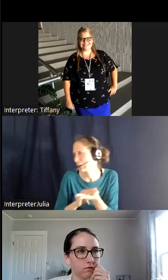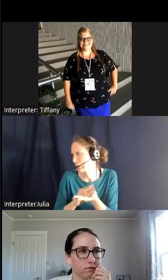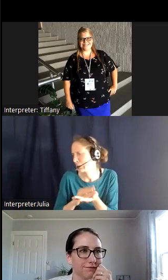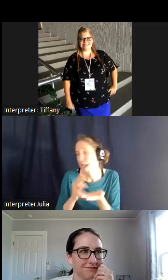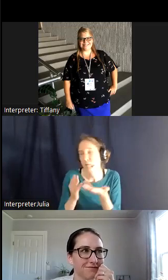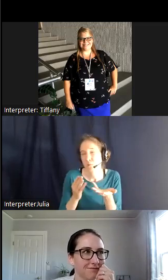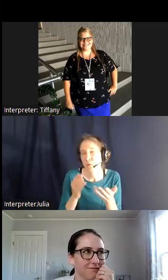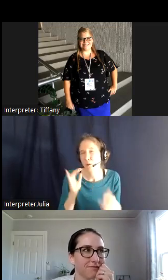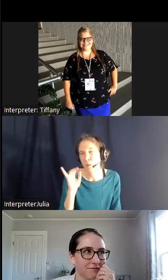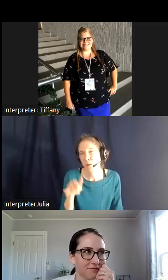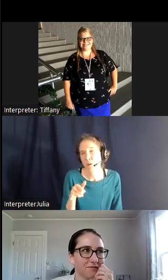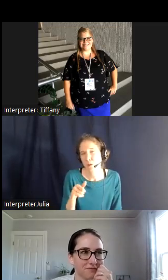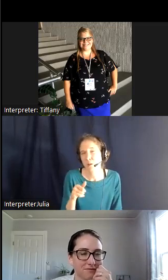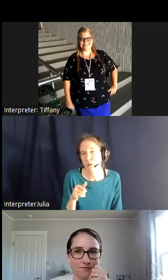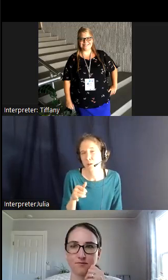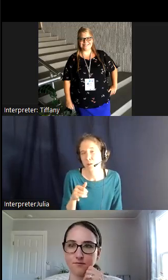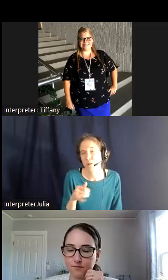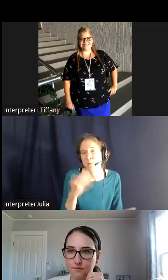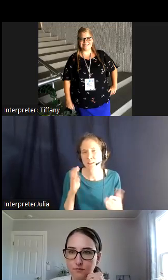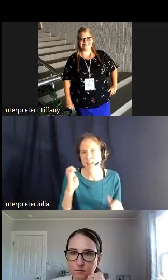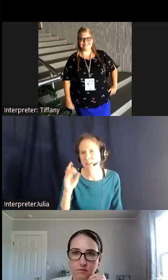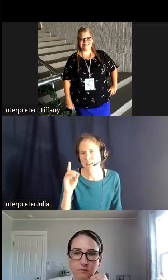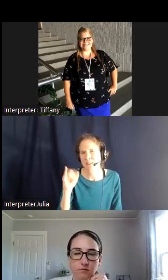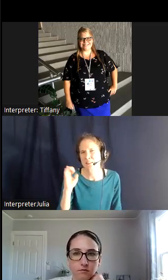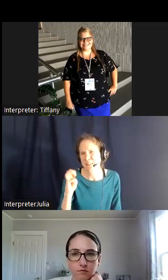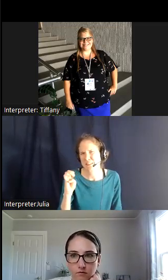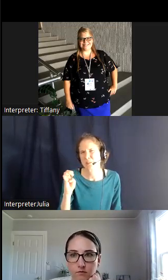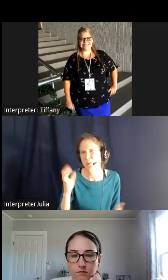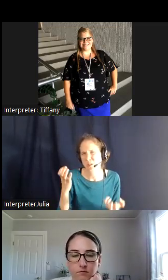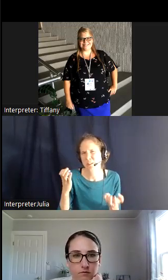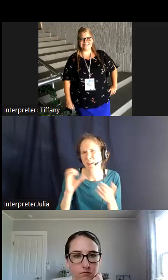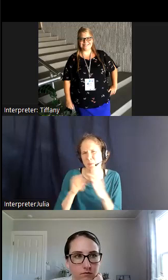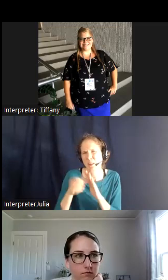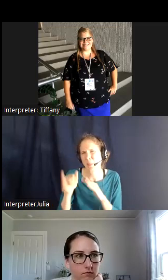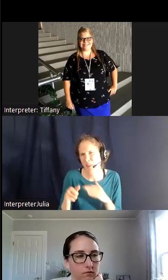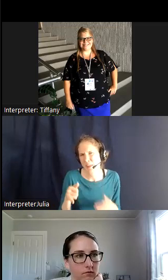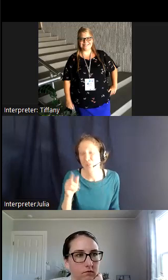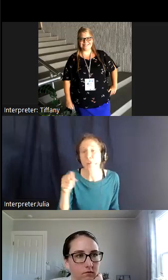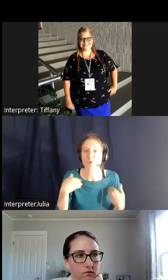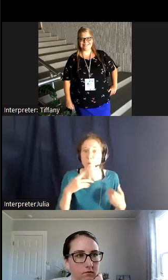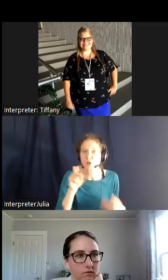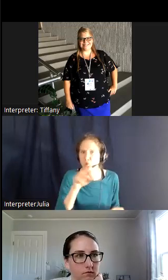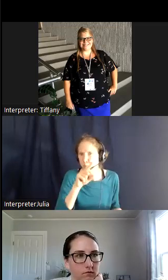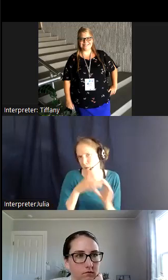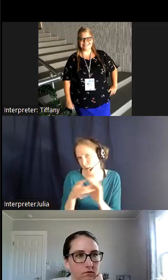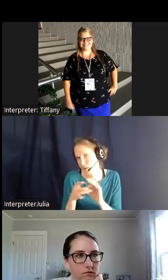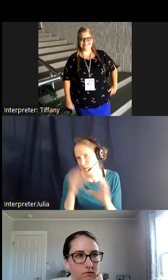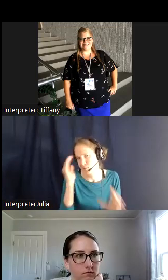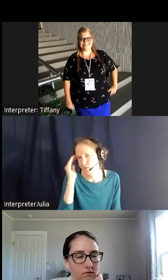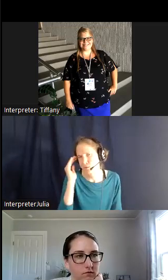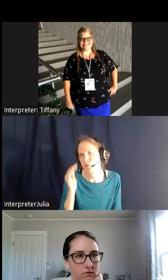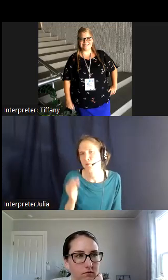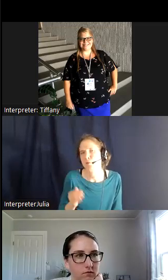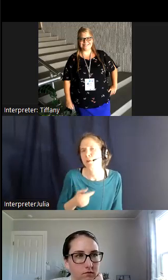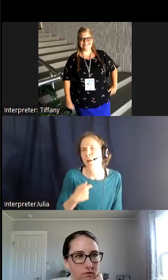of the converse of maybe what Edie's driving at in her related question. So I just say our current